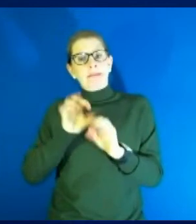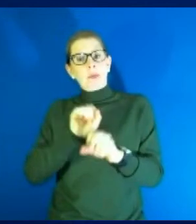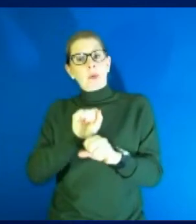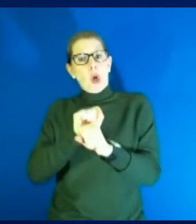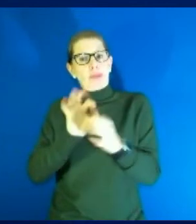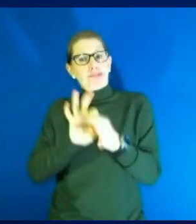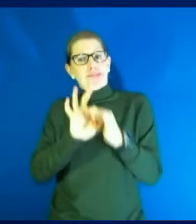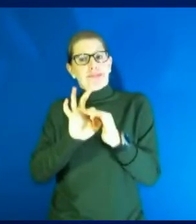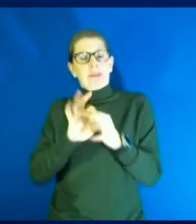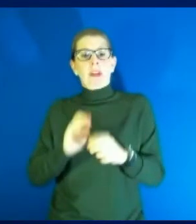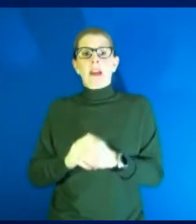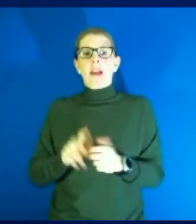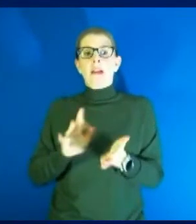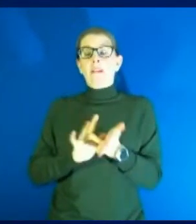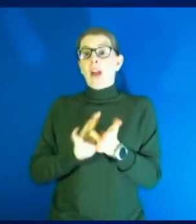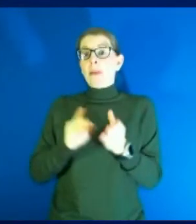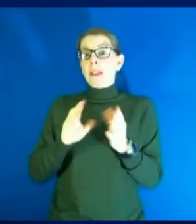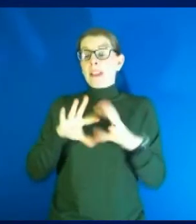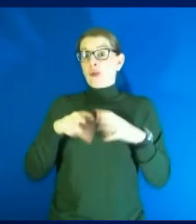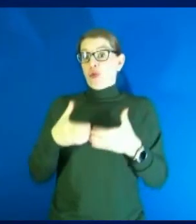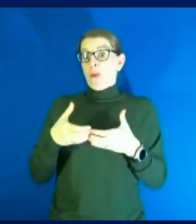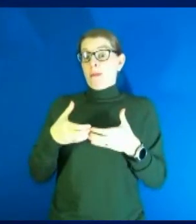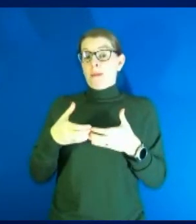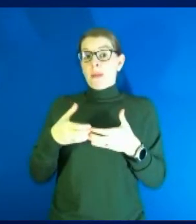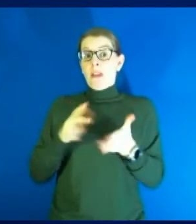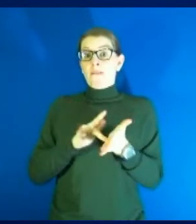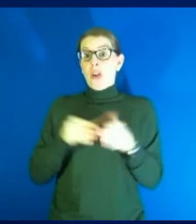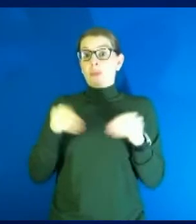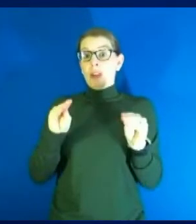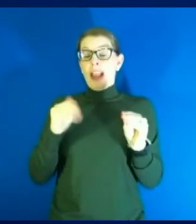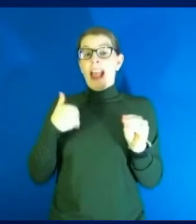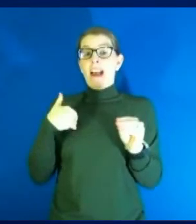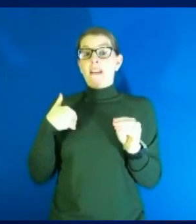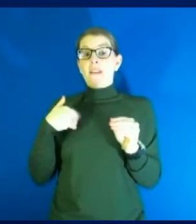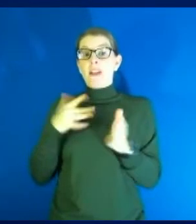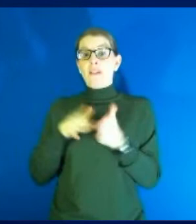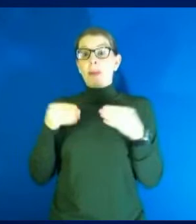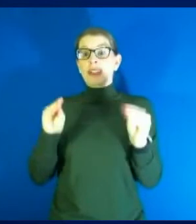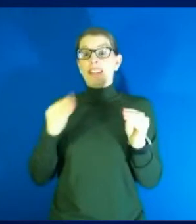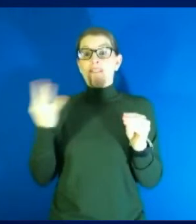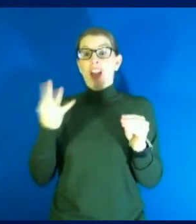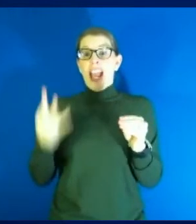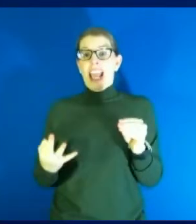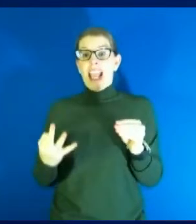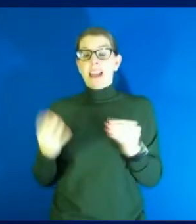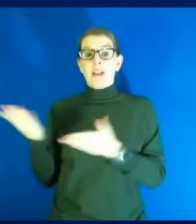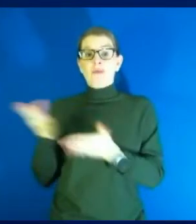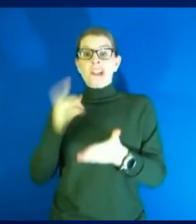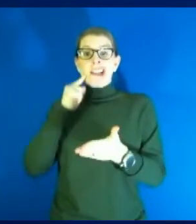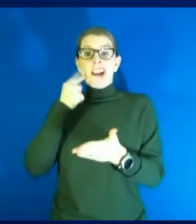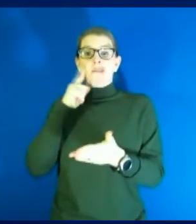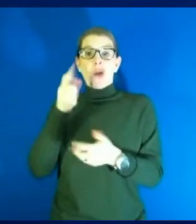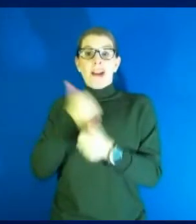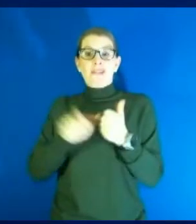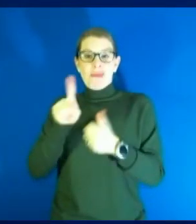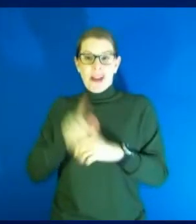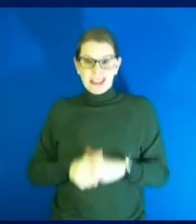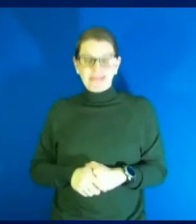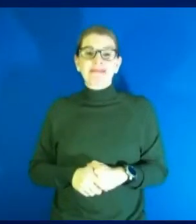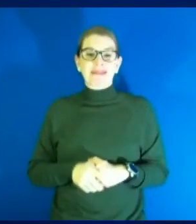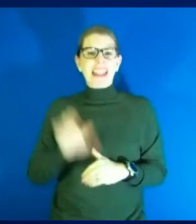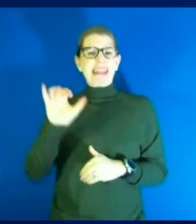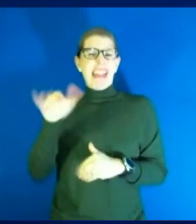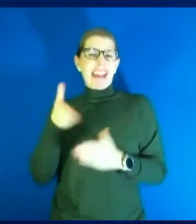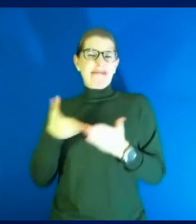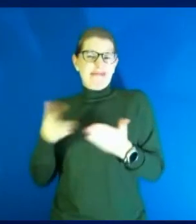our pharmacist group, for instance, has Pharmacy Fridays where they bring in candy for everyone. And it's just kind of little things like that where